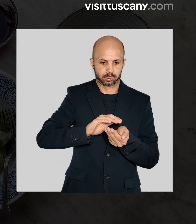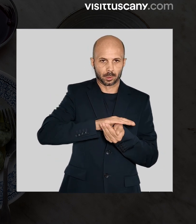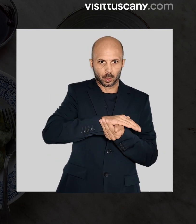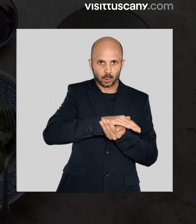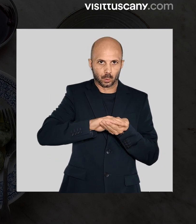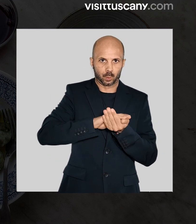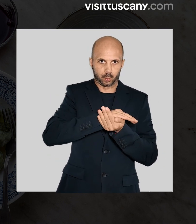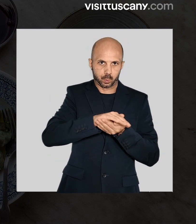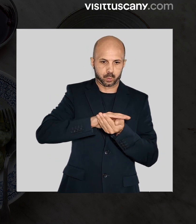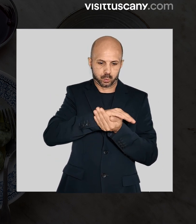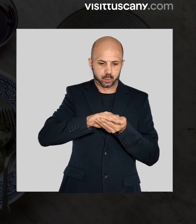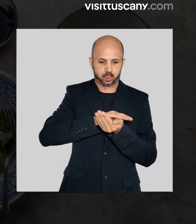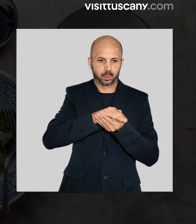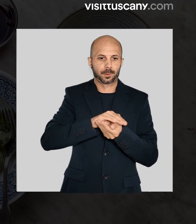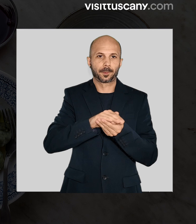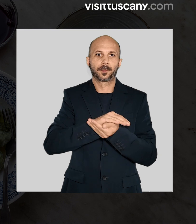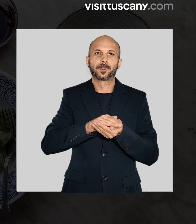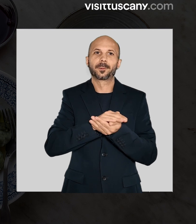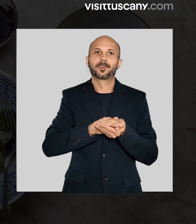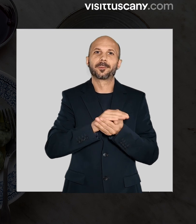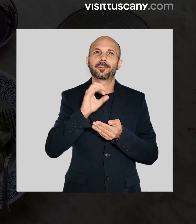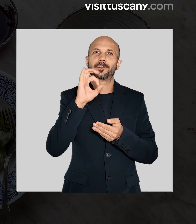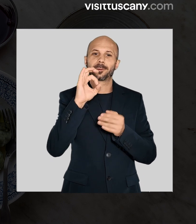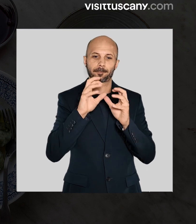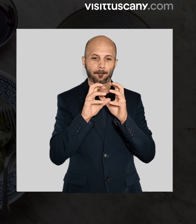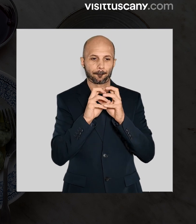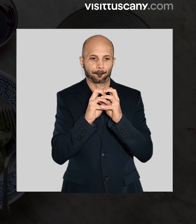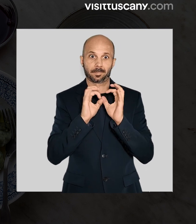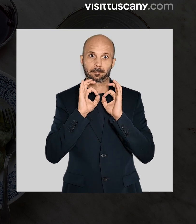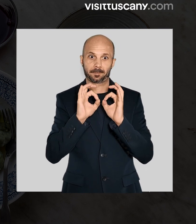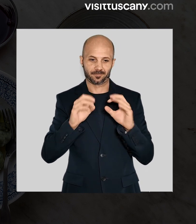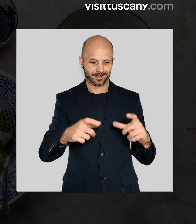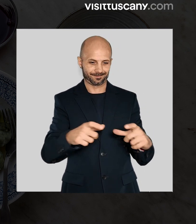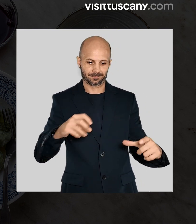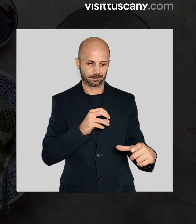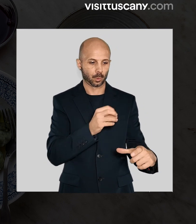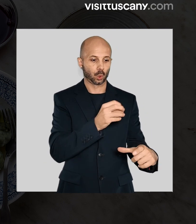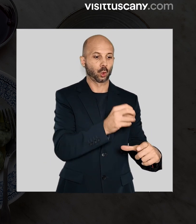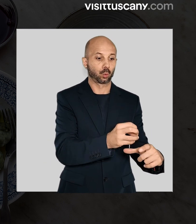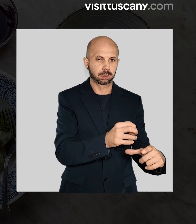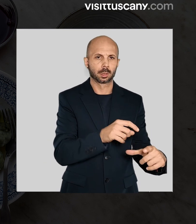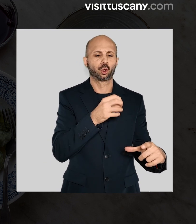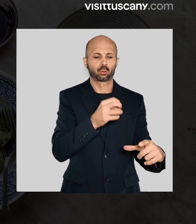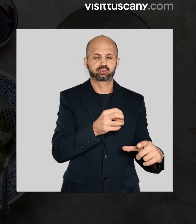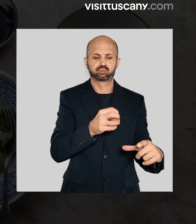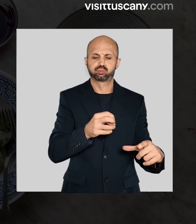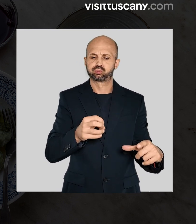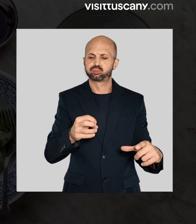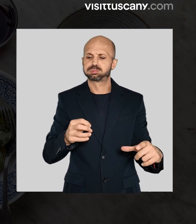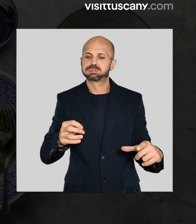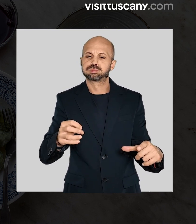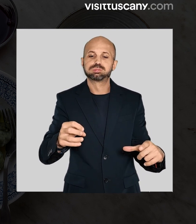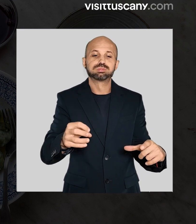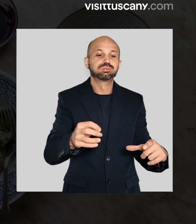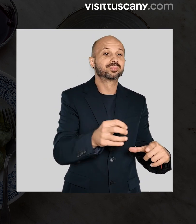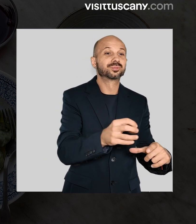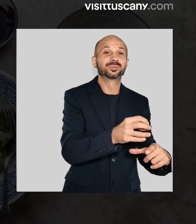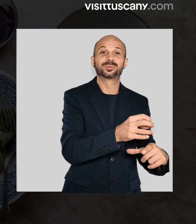Form the gnudi with your hands into balls slightly smaller than a walnut. Gently roll the gnudi in the